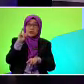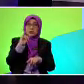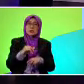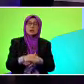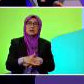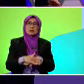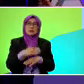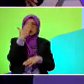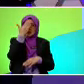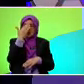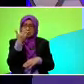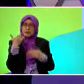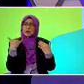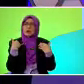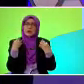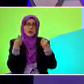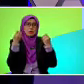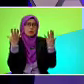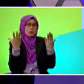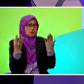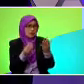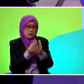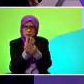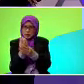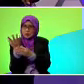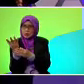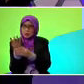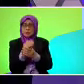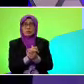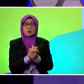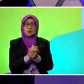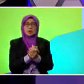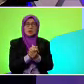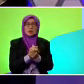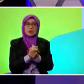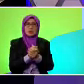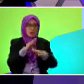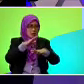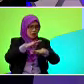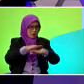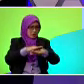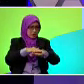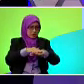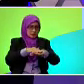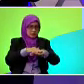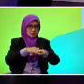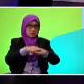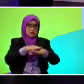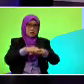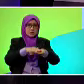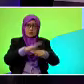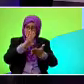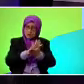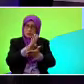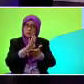our bags, or if you have seen damped boxes, or even papers that are damp. And I also see it